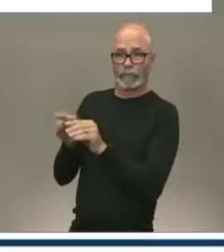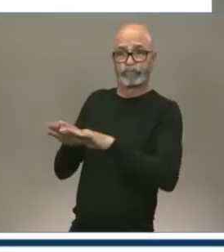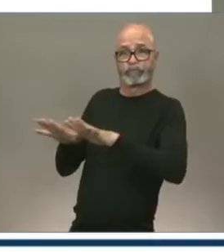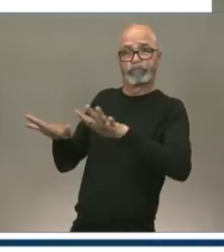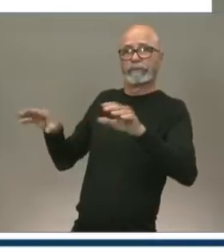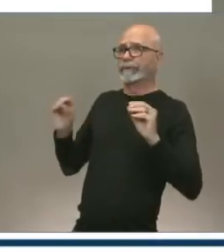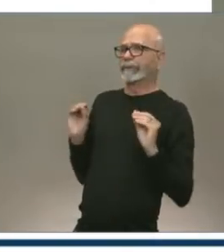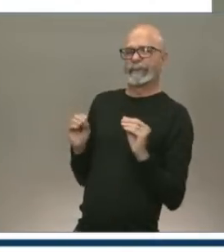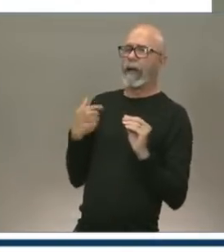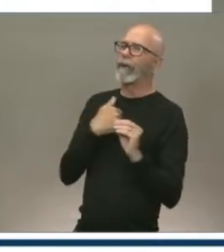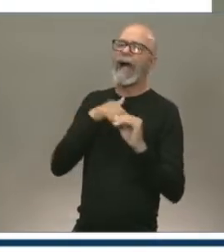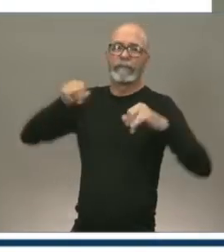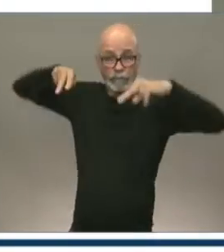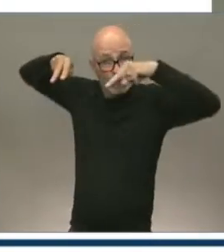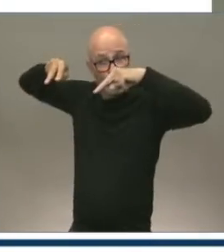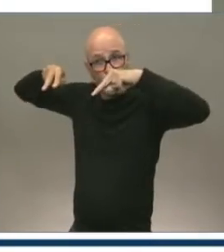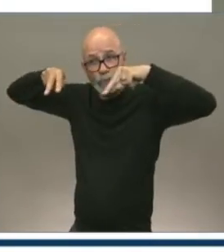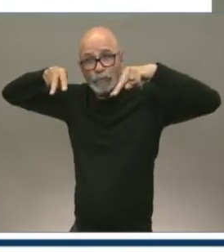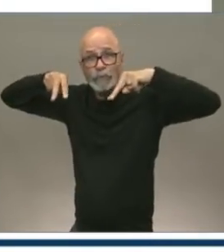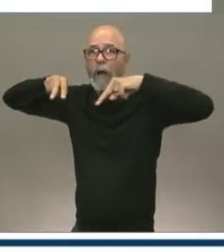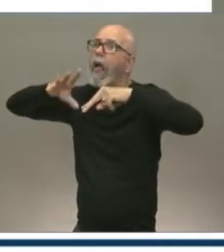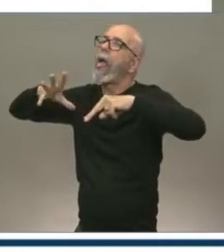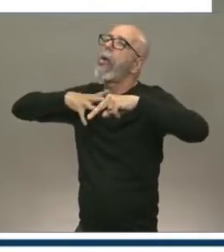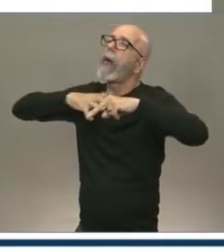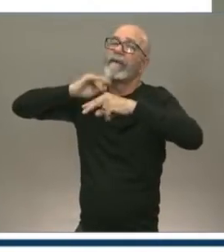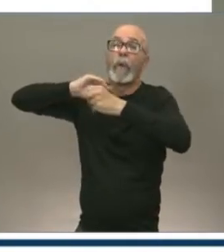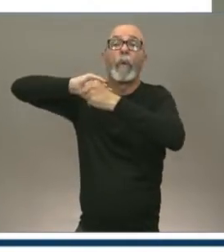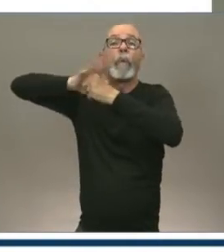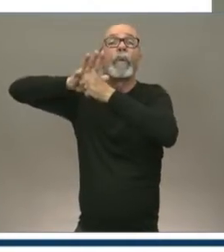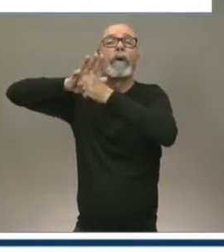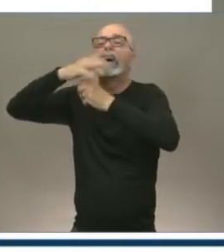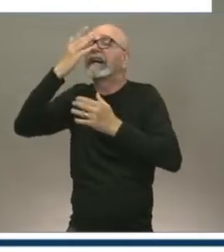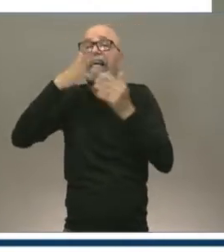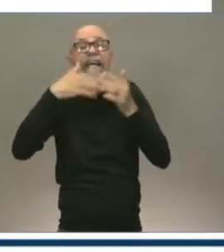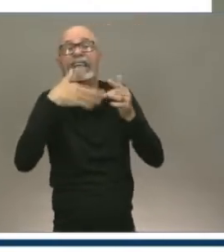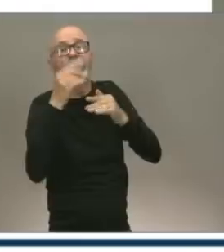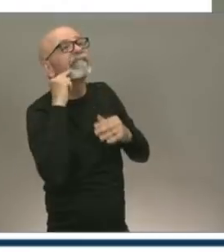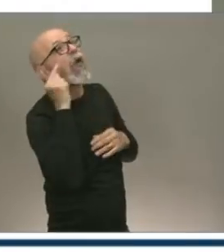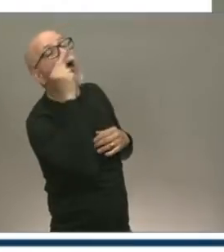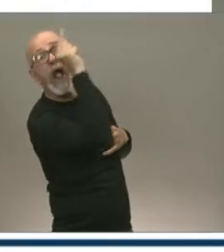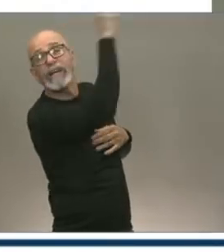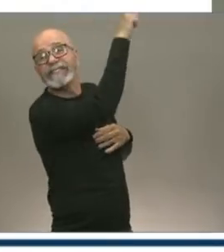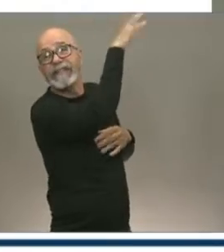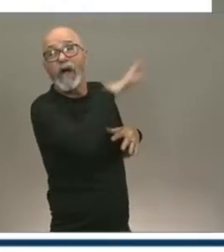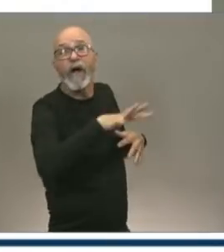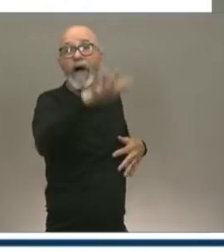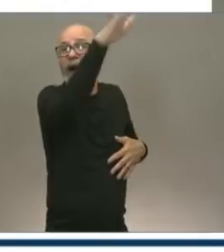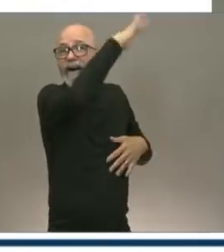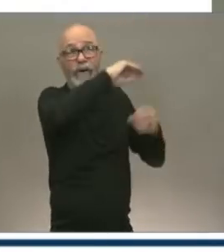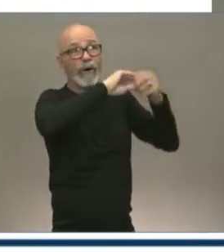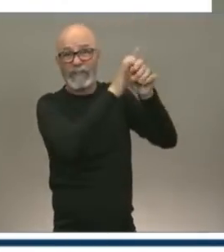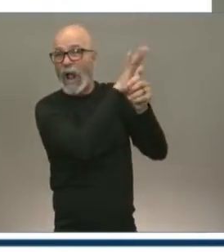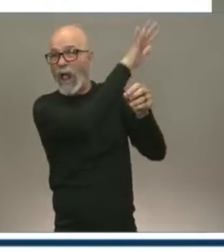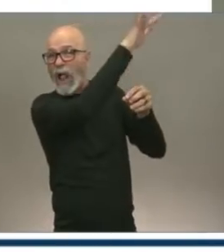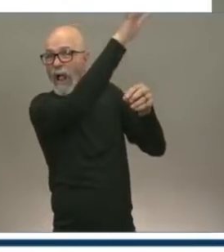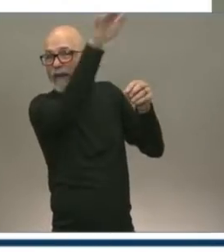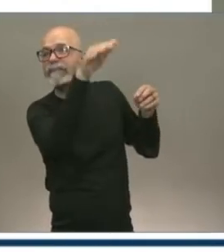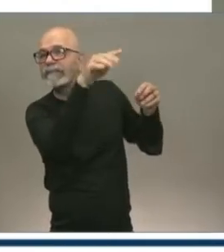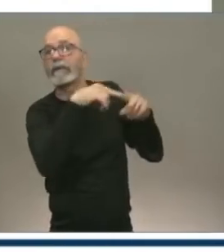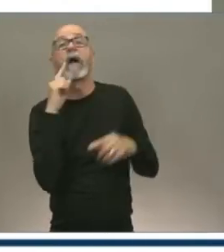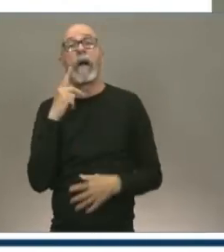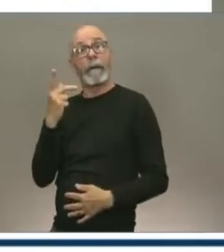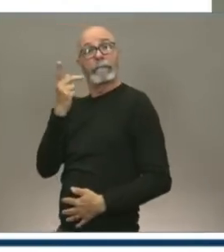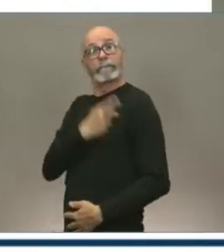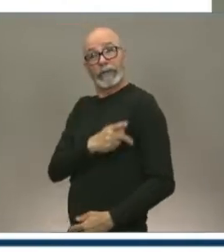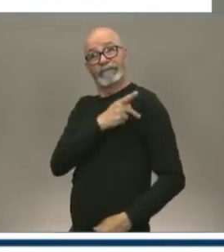closely watch the COVID situation in other Atlantic provinces. And as the Premier noted, as of Thursday morning at 8 a.m., we are